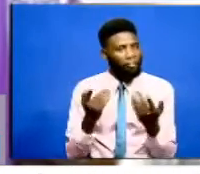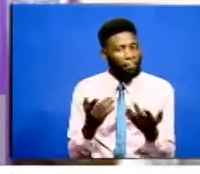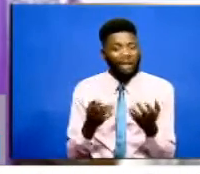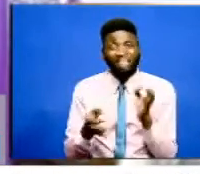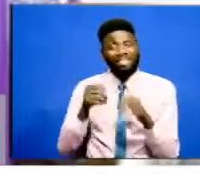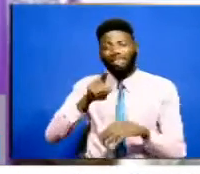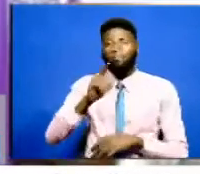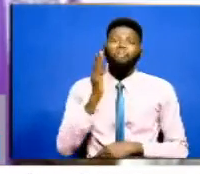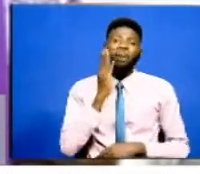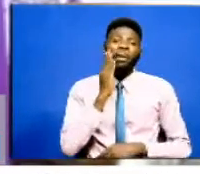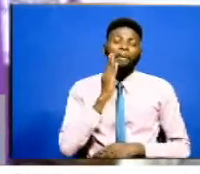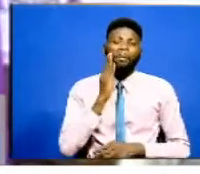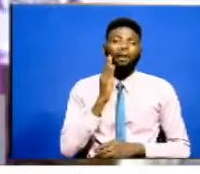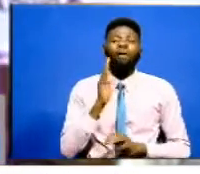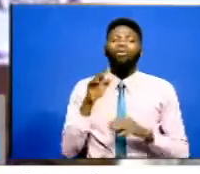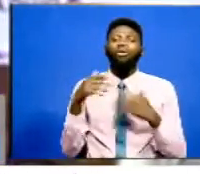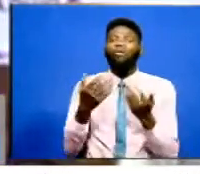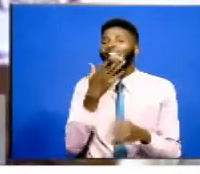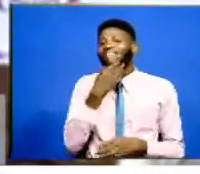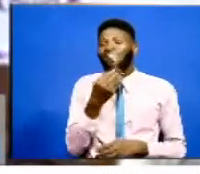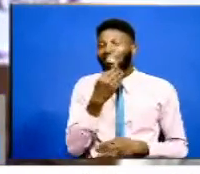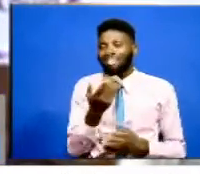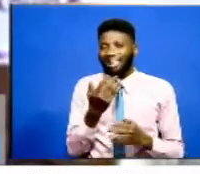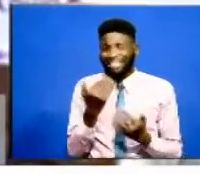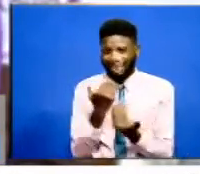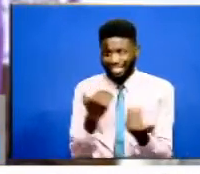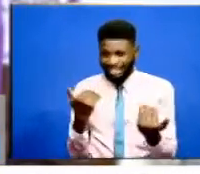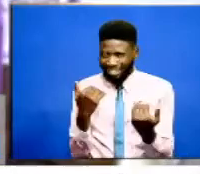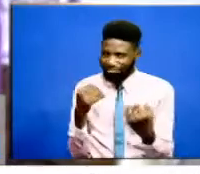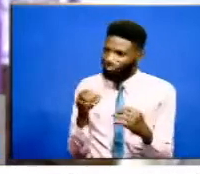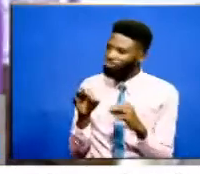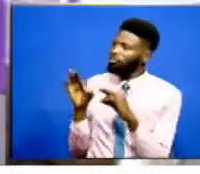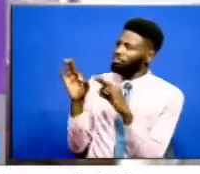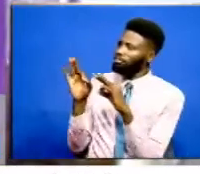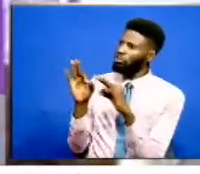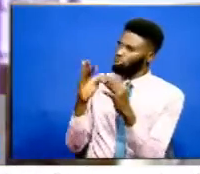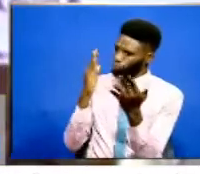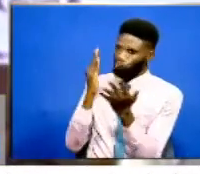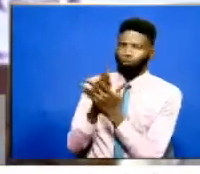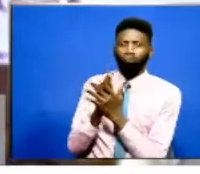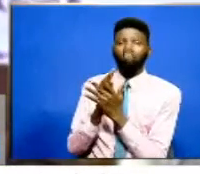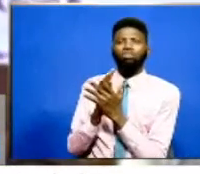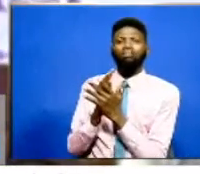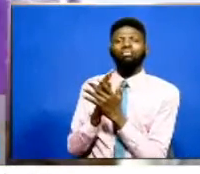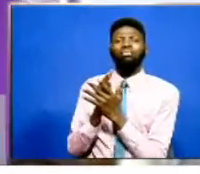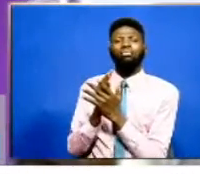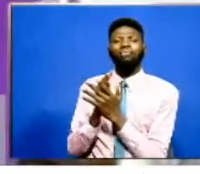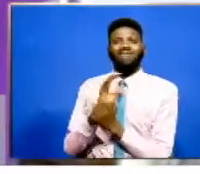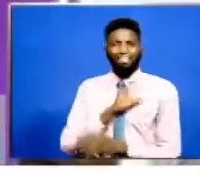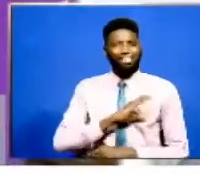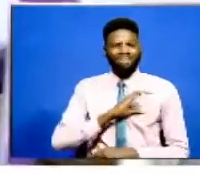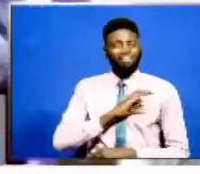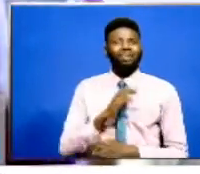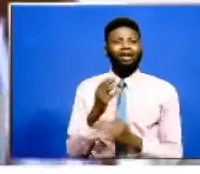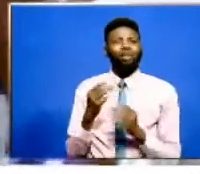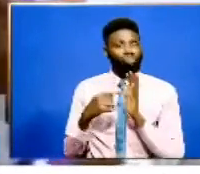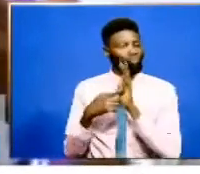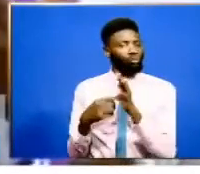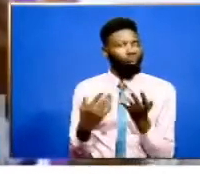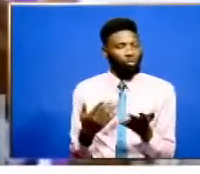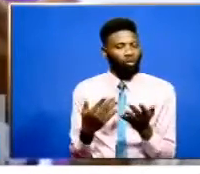children, do your children see the person that you are? Is there a harmony between your soul and